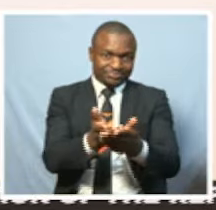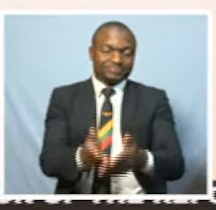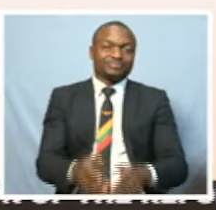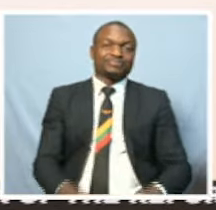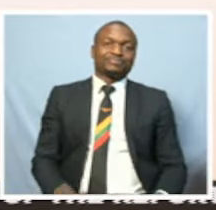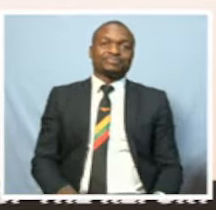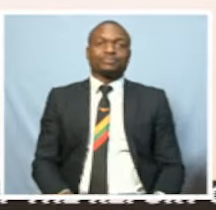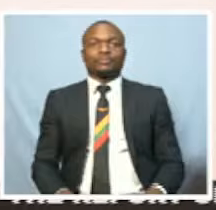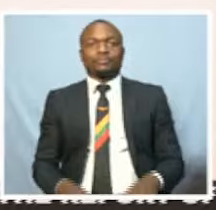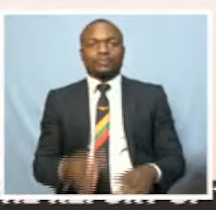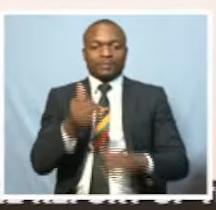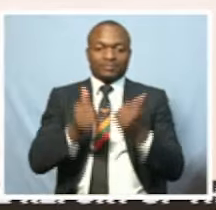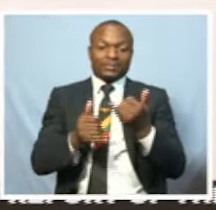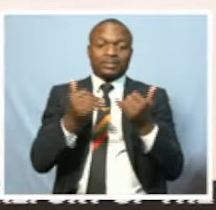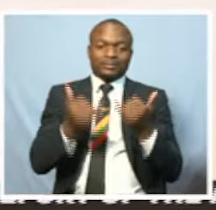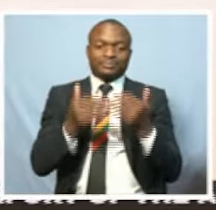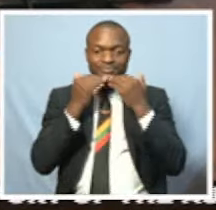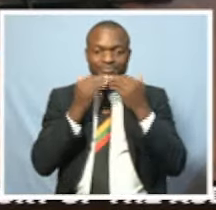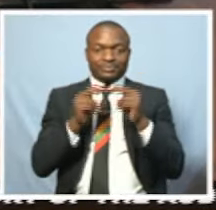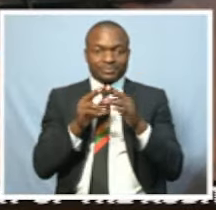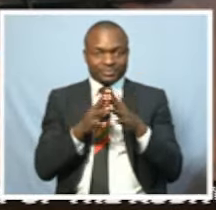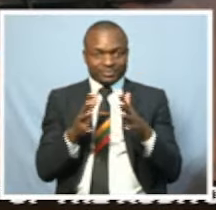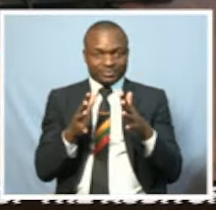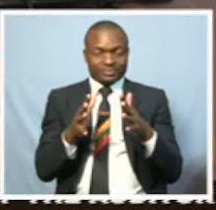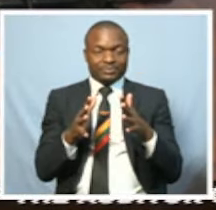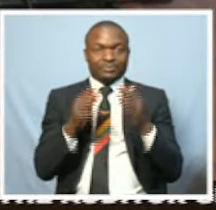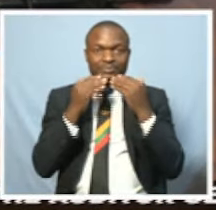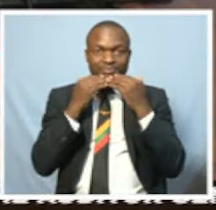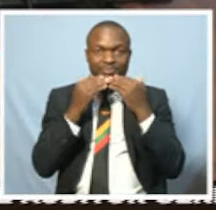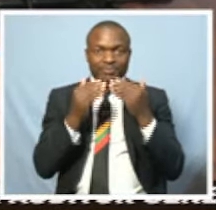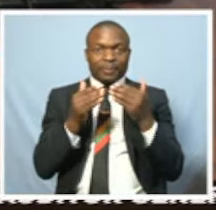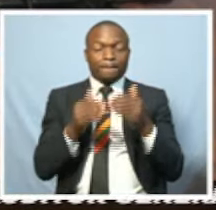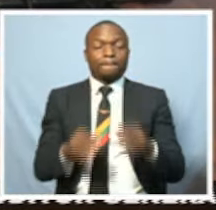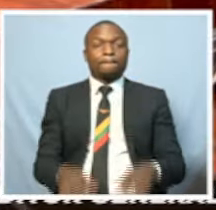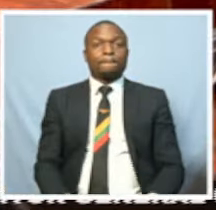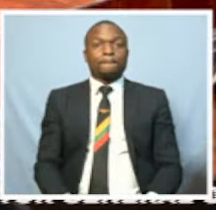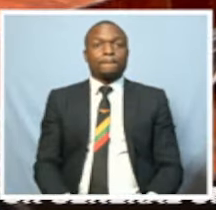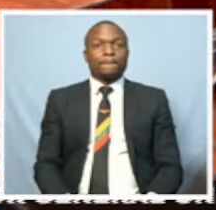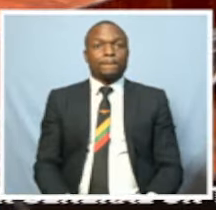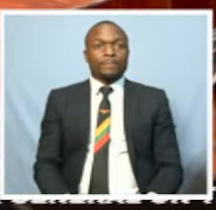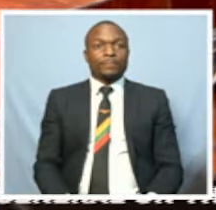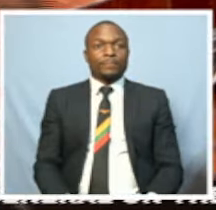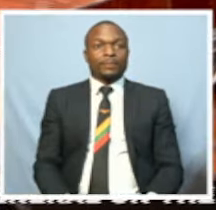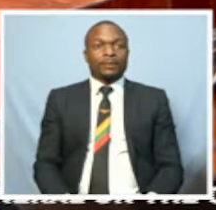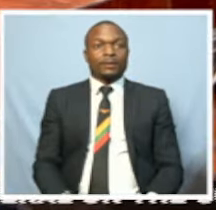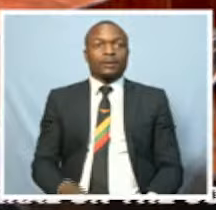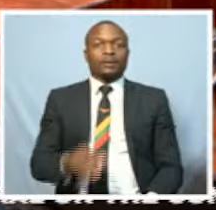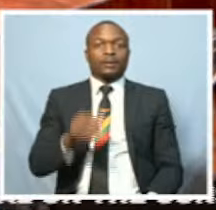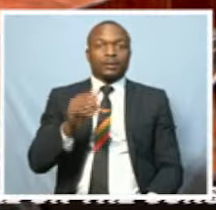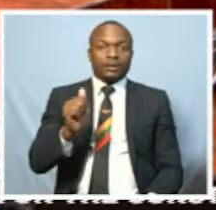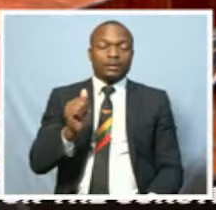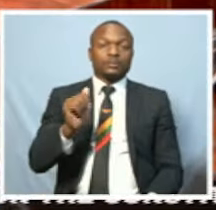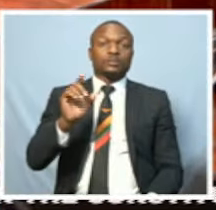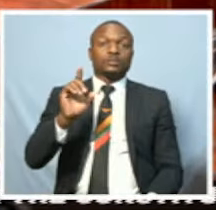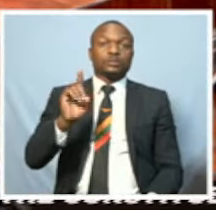I end here. Thank you very much. Thank you so much. Adiodio Primary